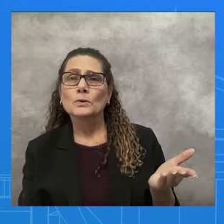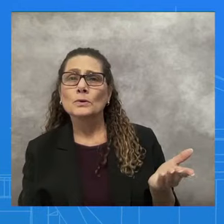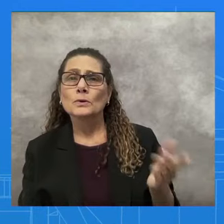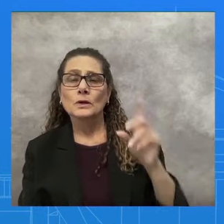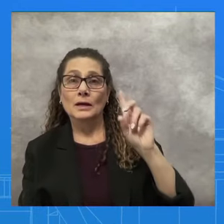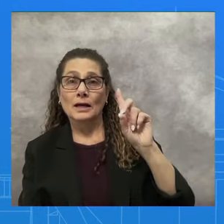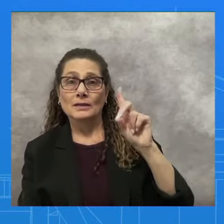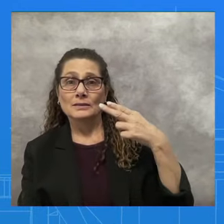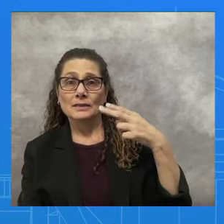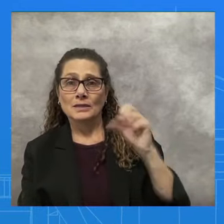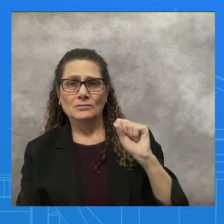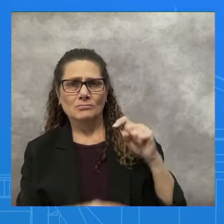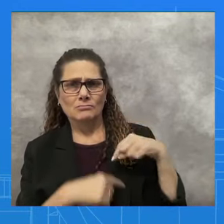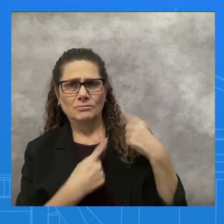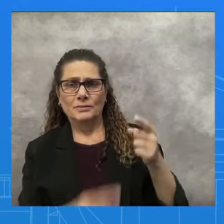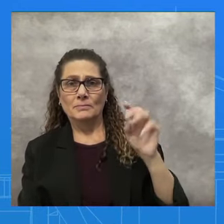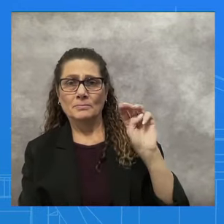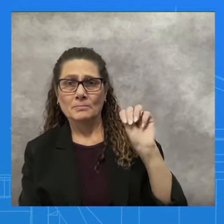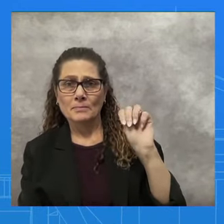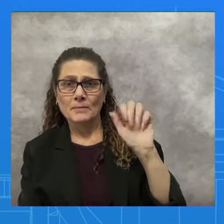of last year,